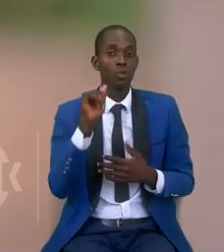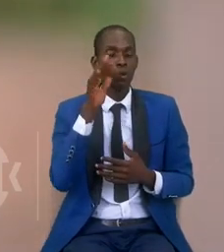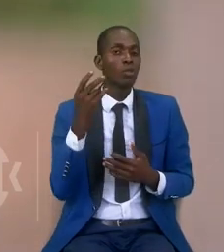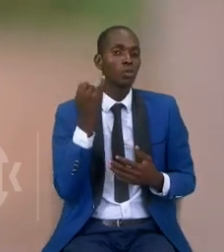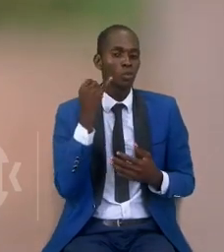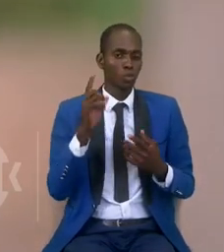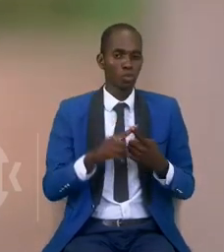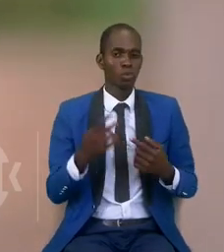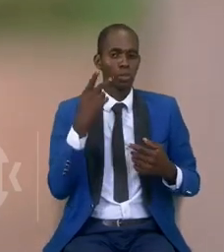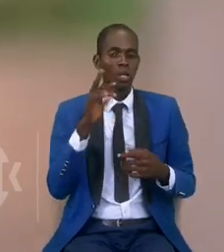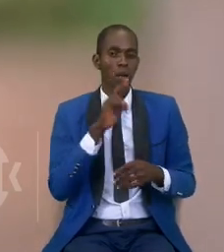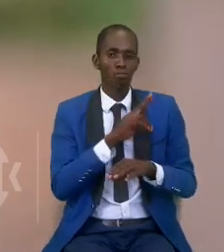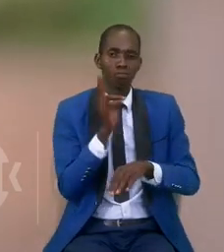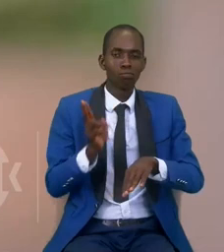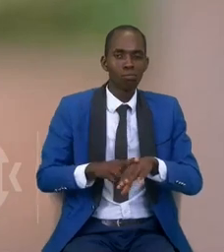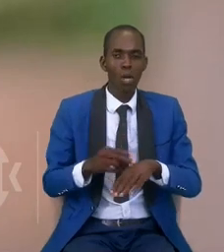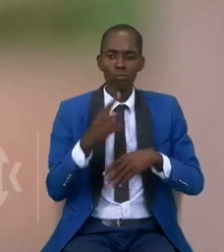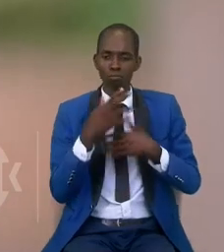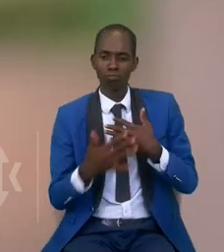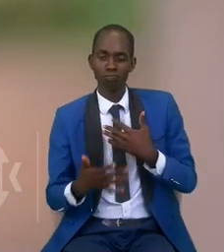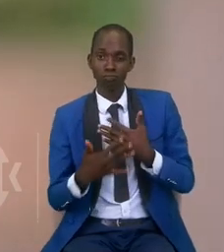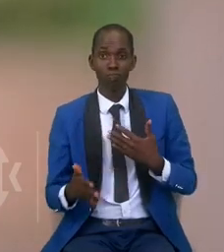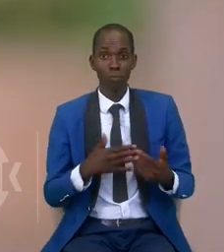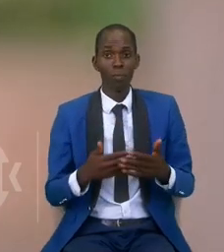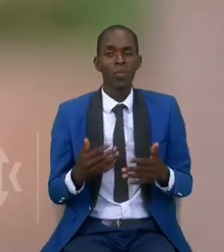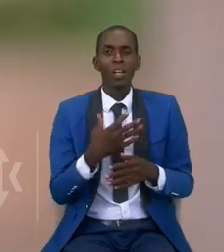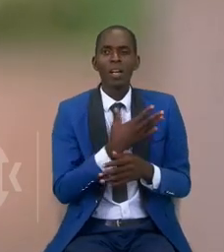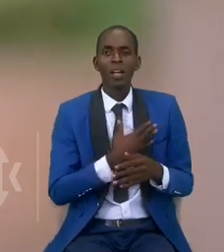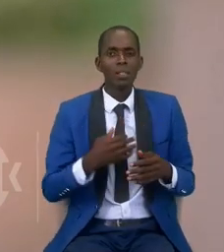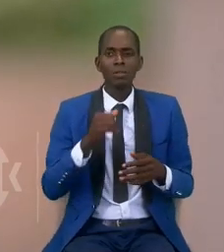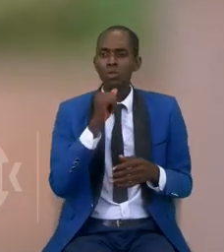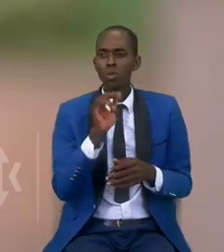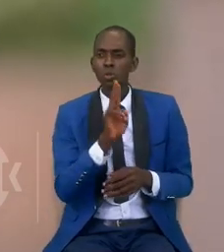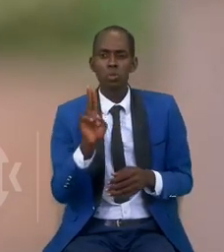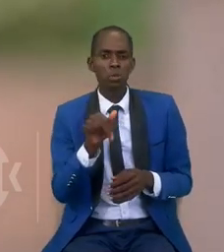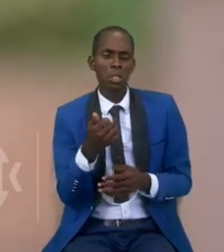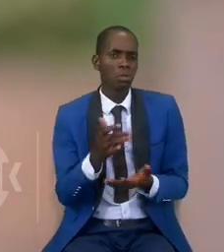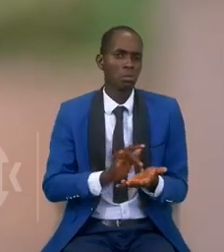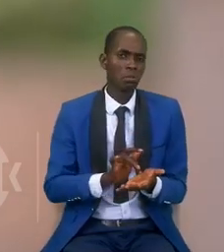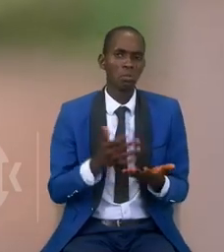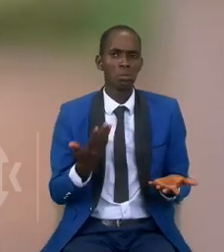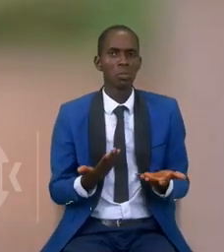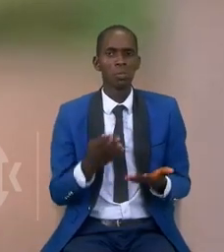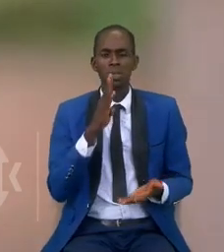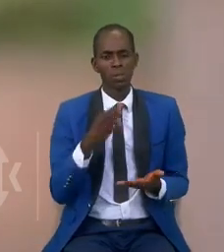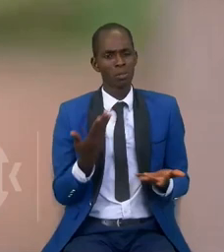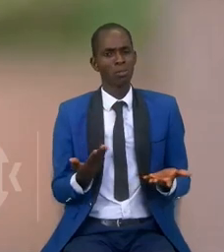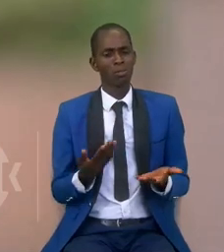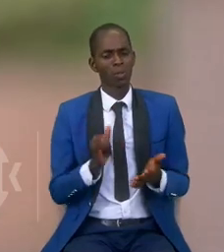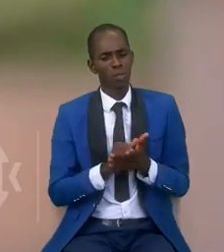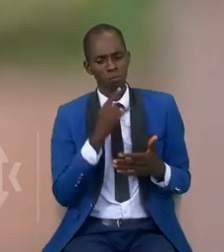I didn't take any medication I thought maybe he's delaying so after some times are reluctantly